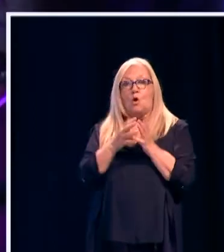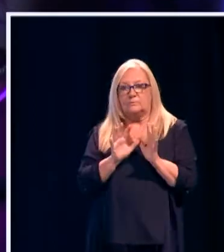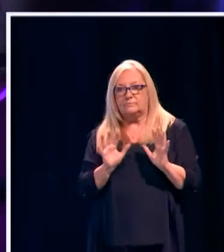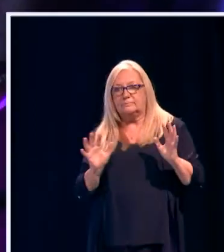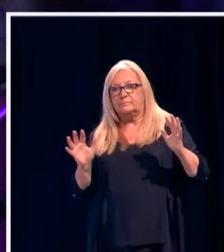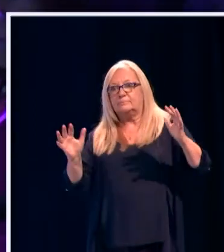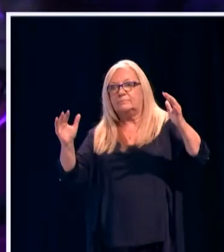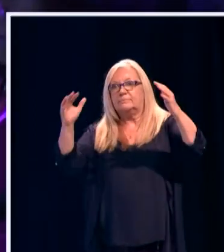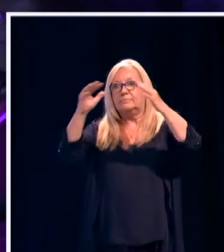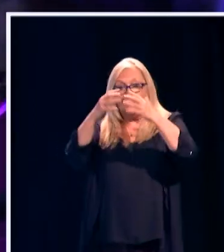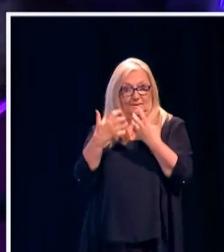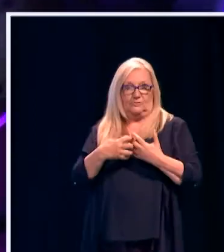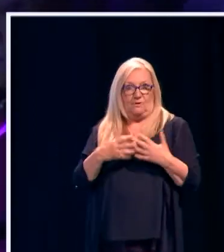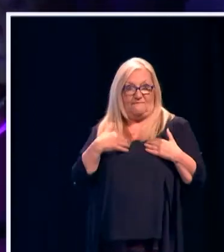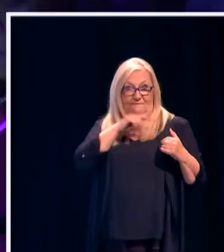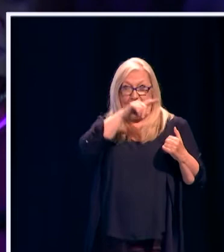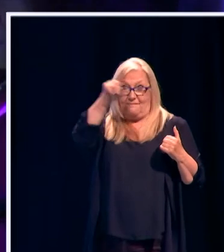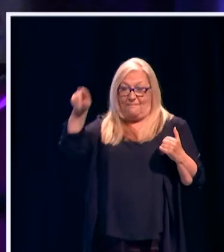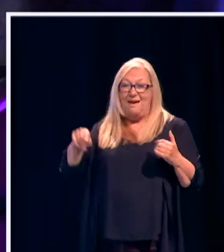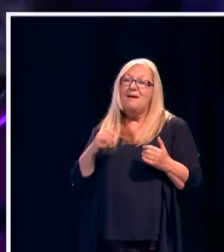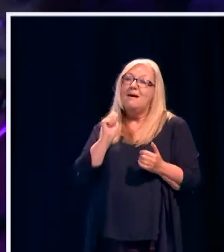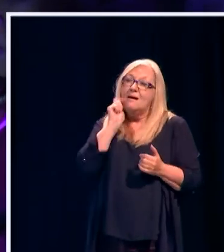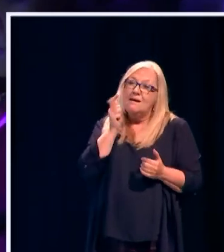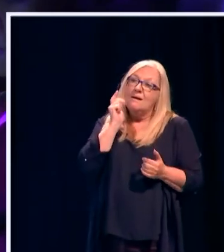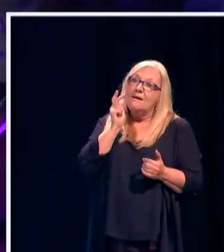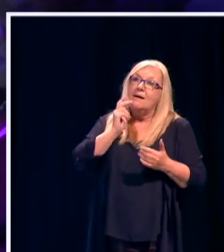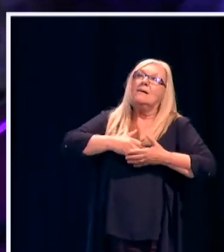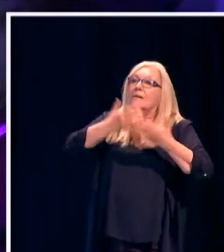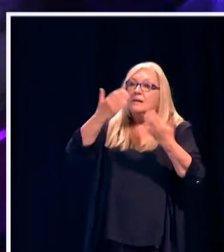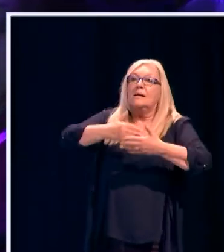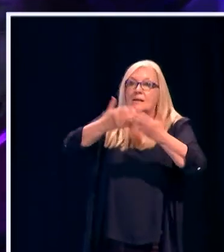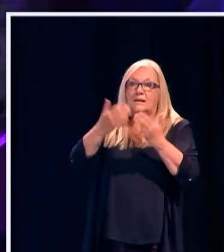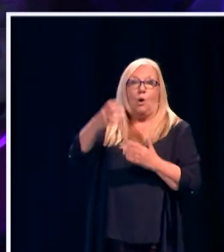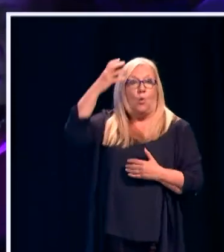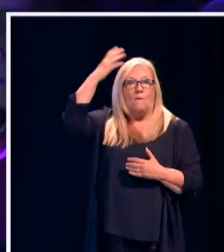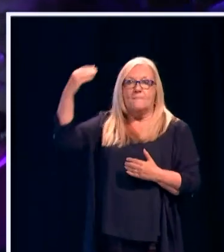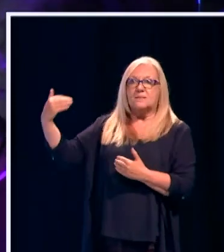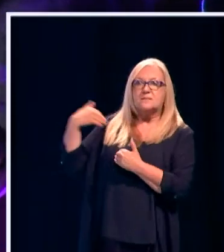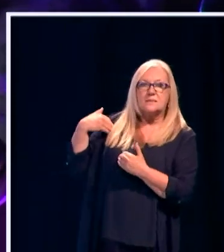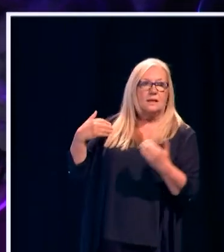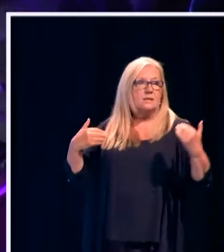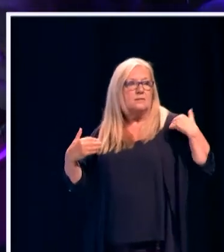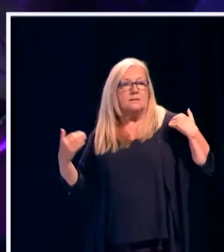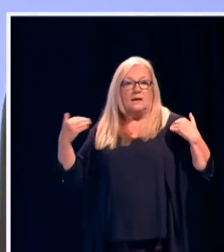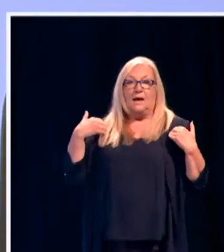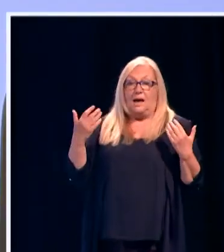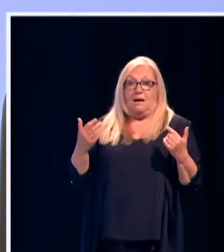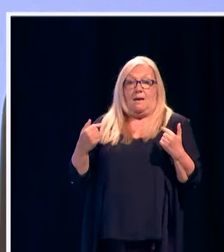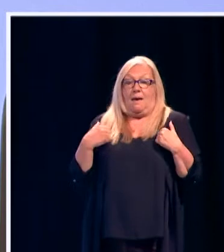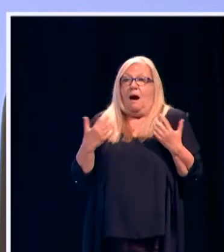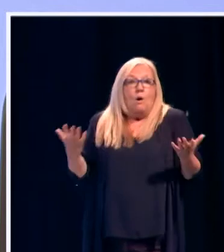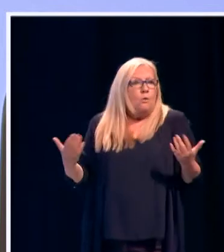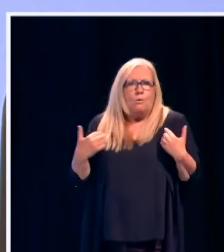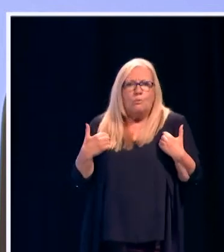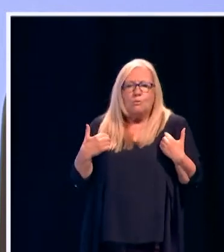reaching further into societies every day. Governments are pushing us online. The services that we're expected to survive are